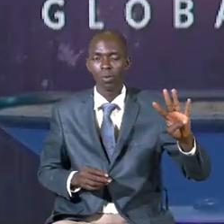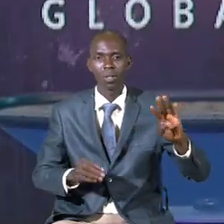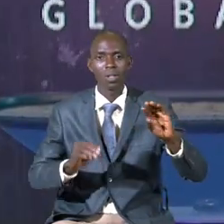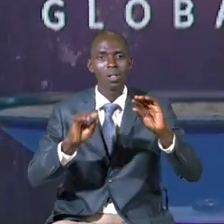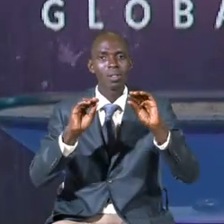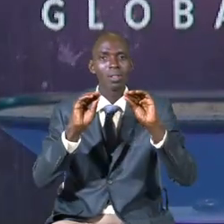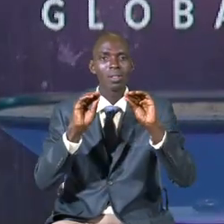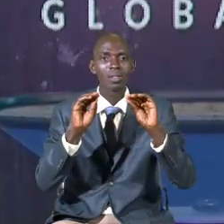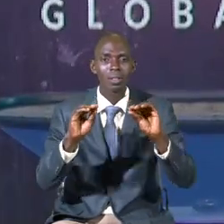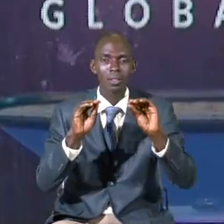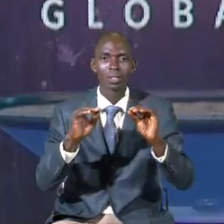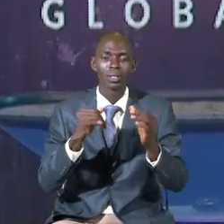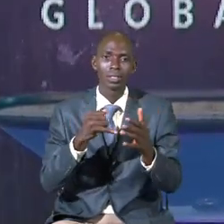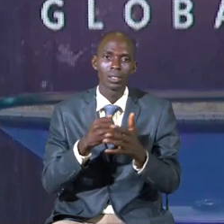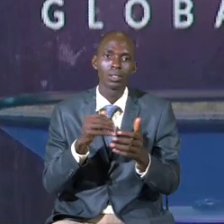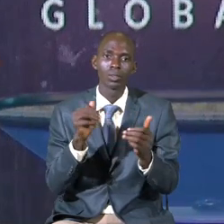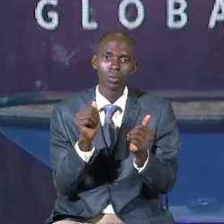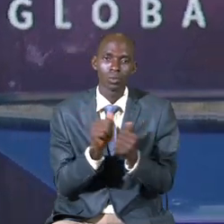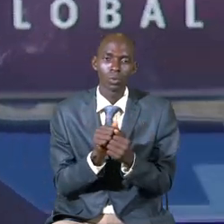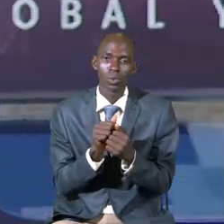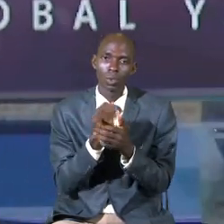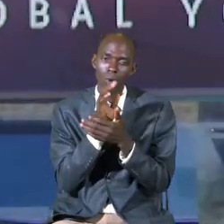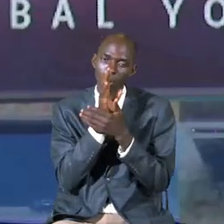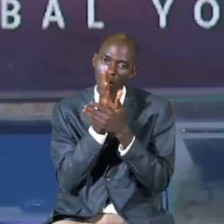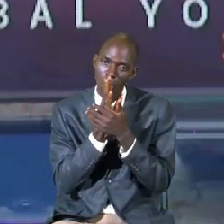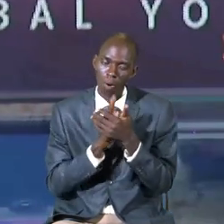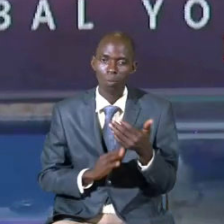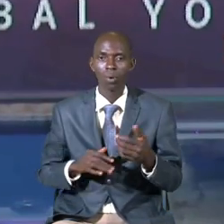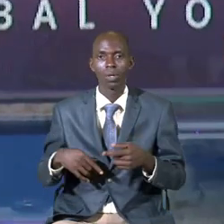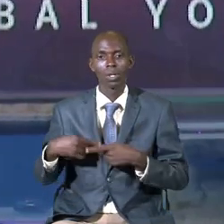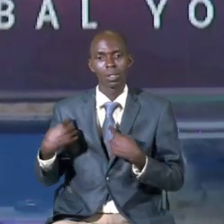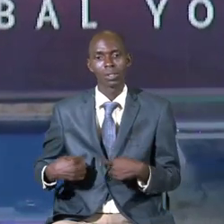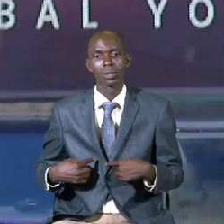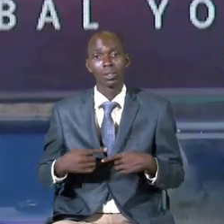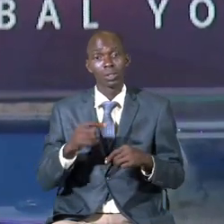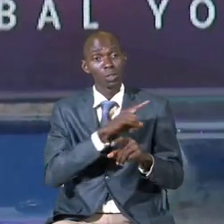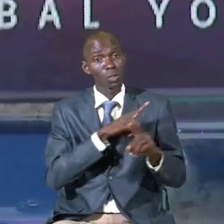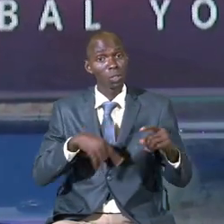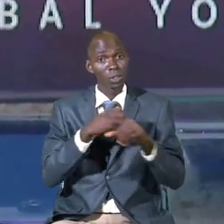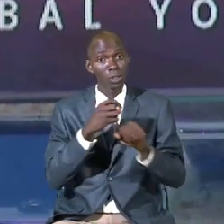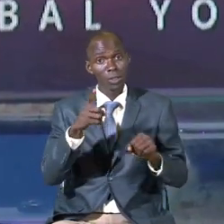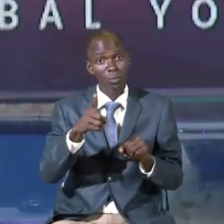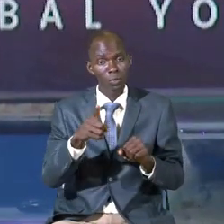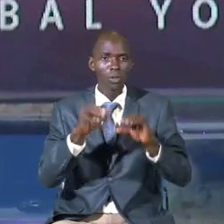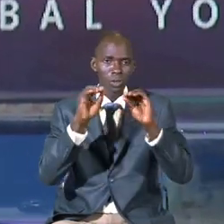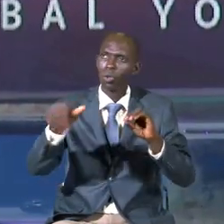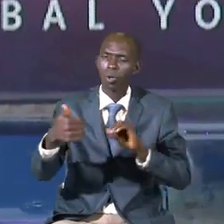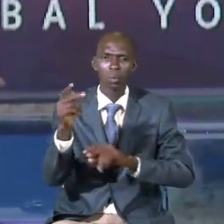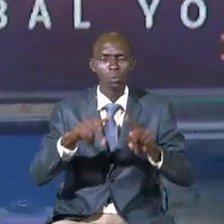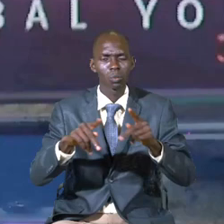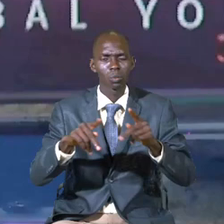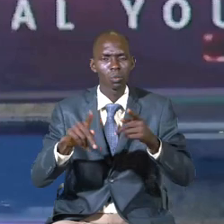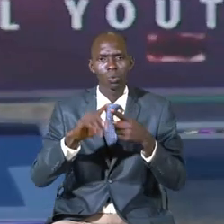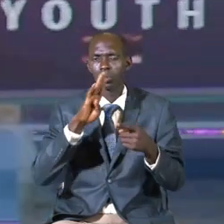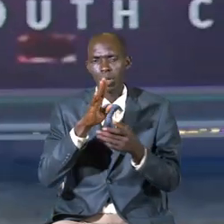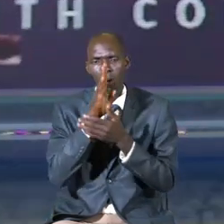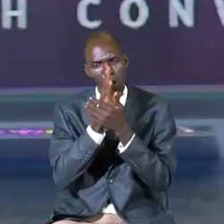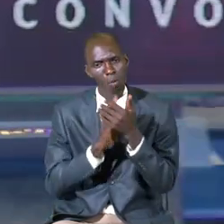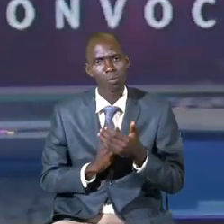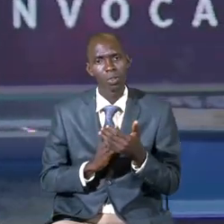with humility the lord has saved you other people or be humble the lord has